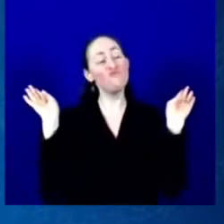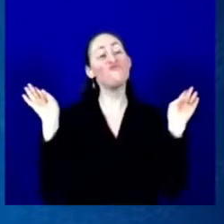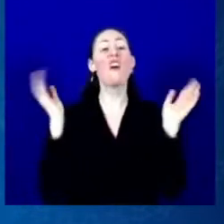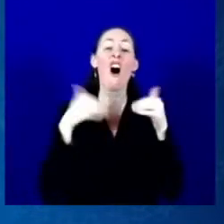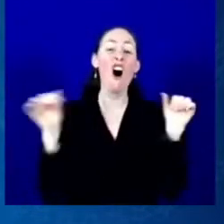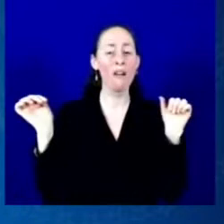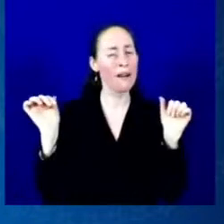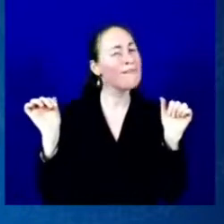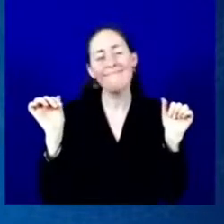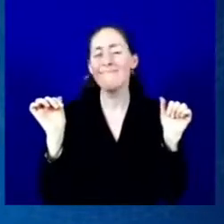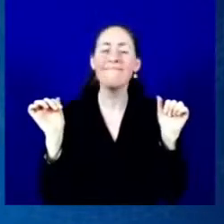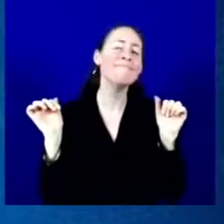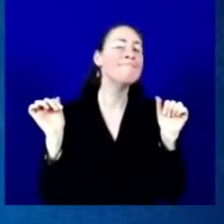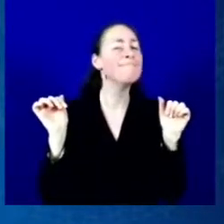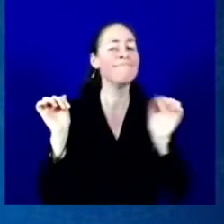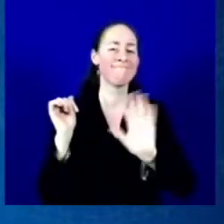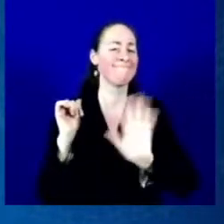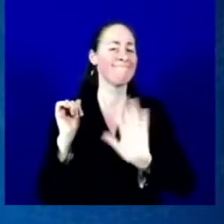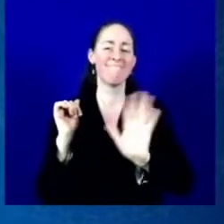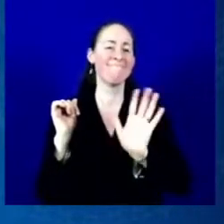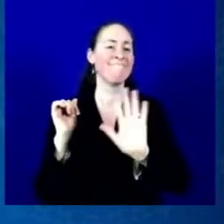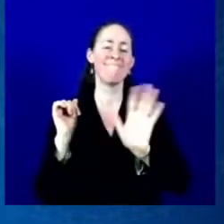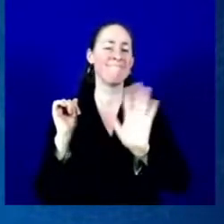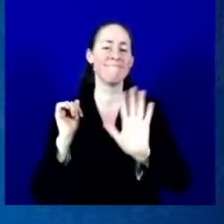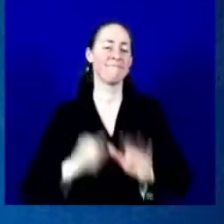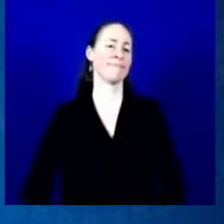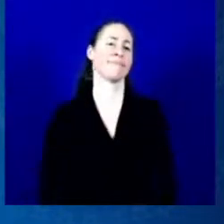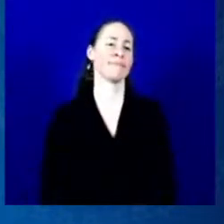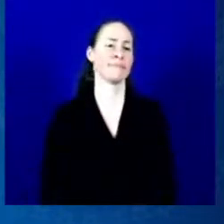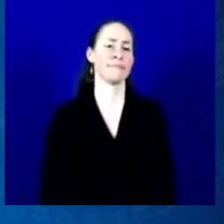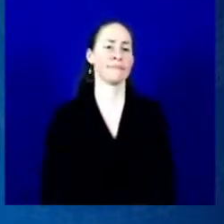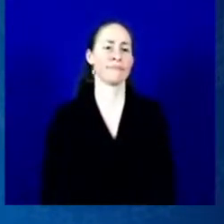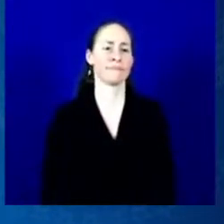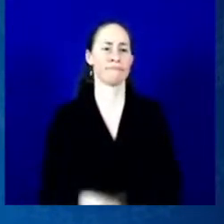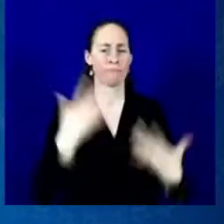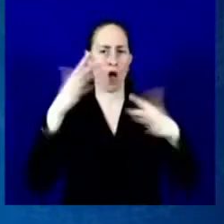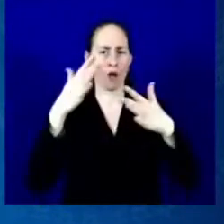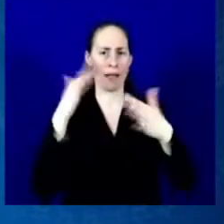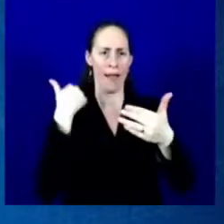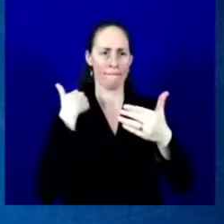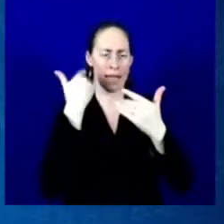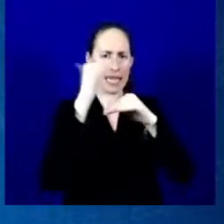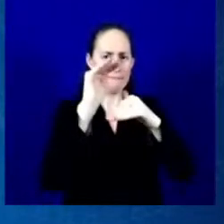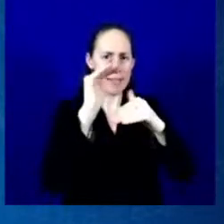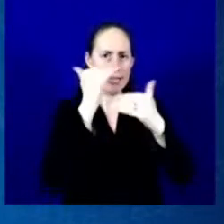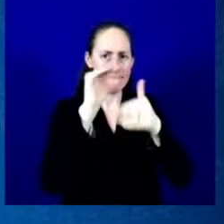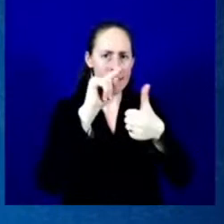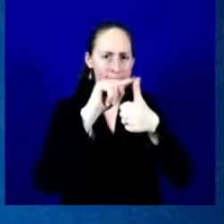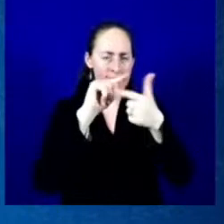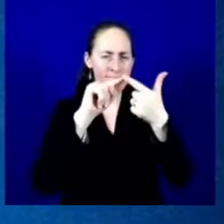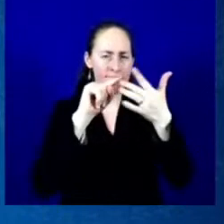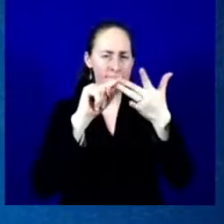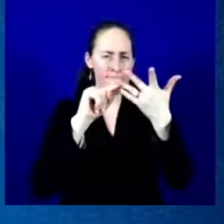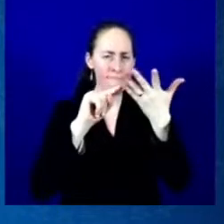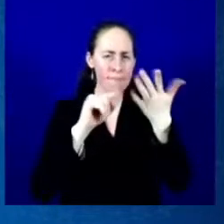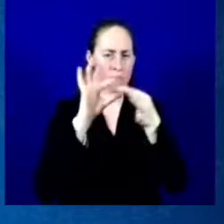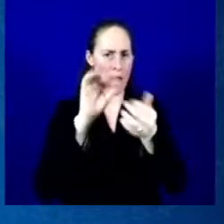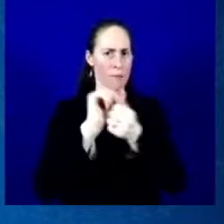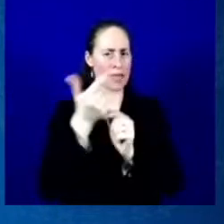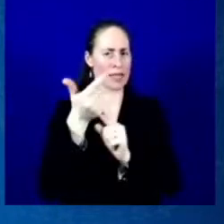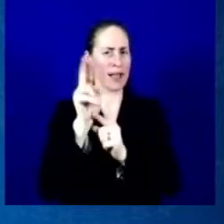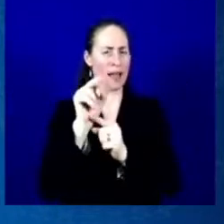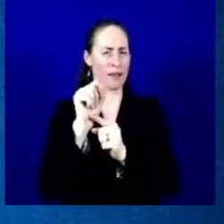guns, weapons, that could not be owned by Americans. Certain people could not own those